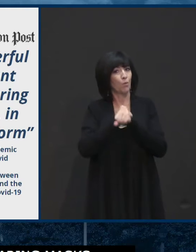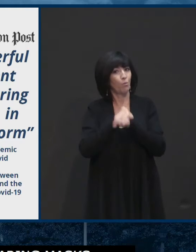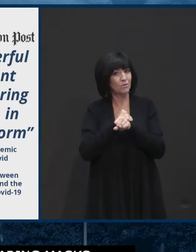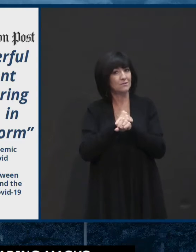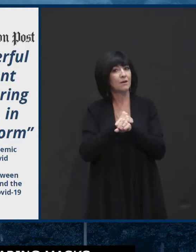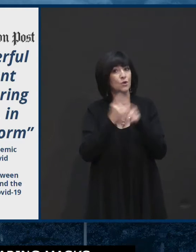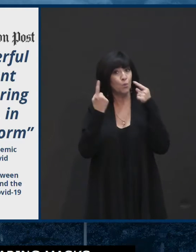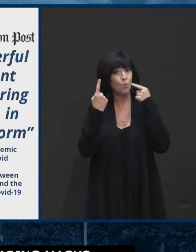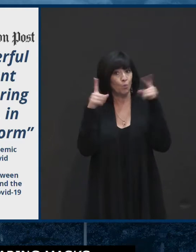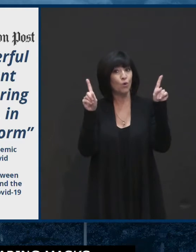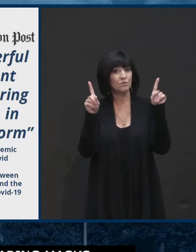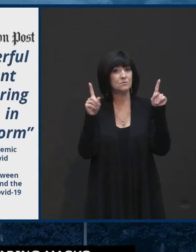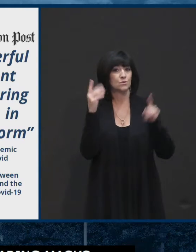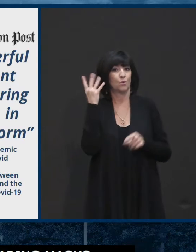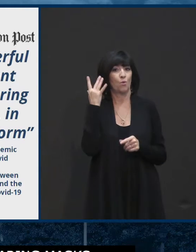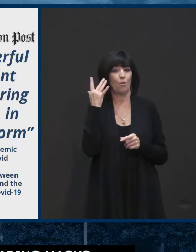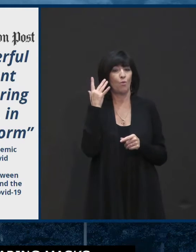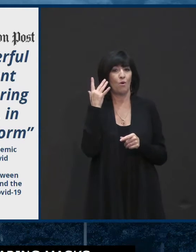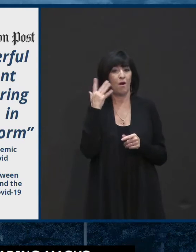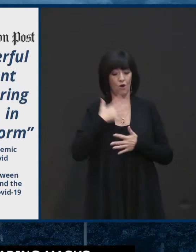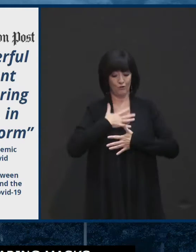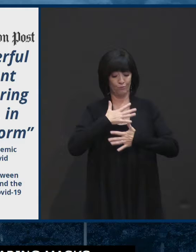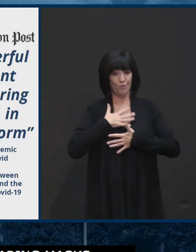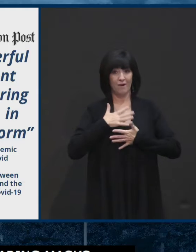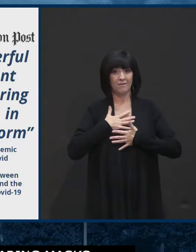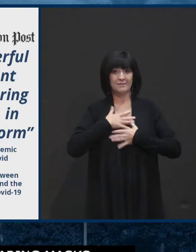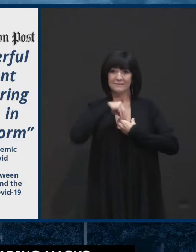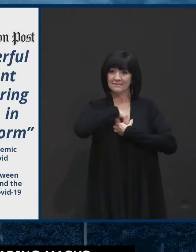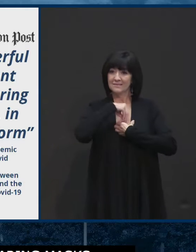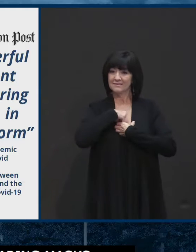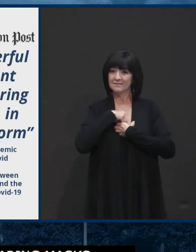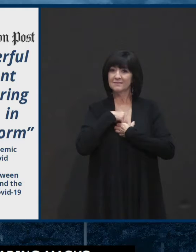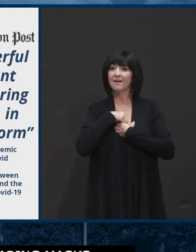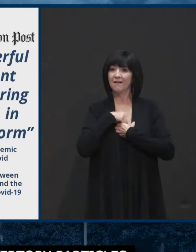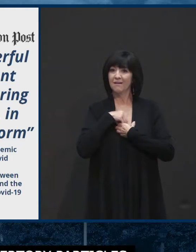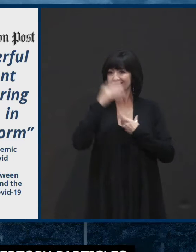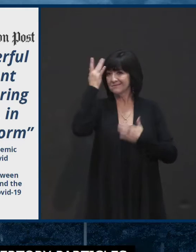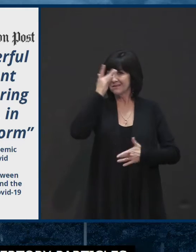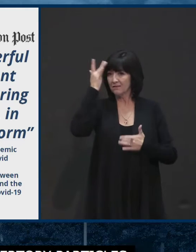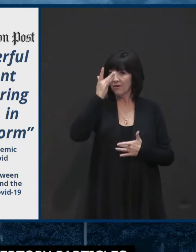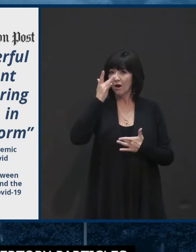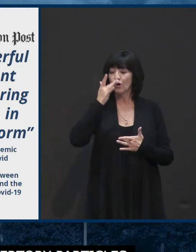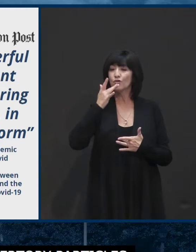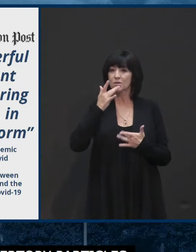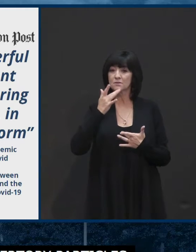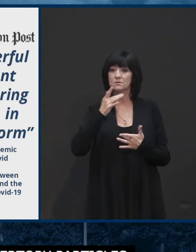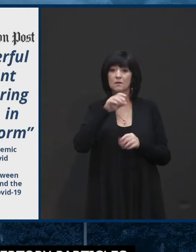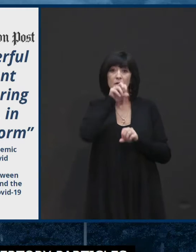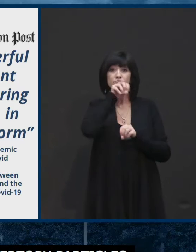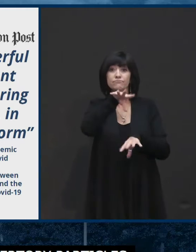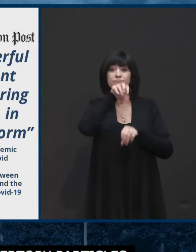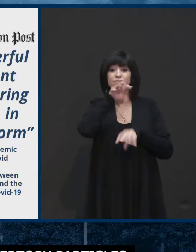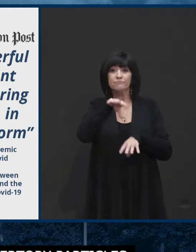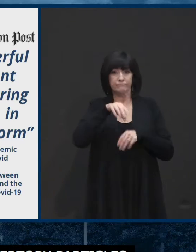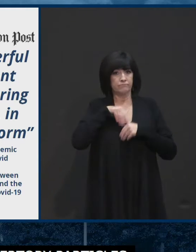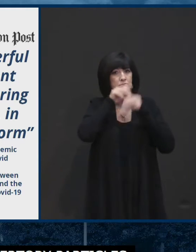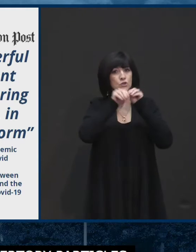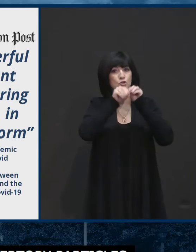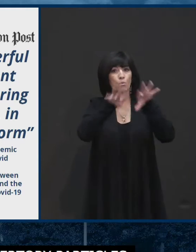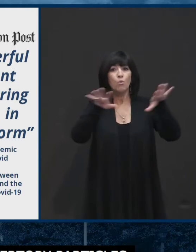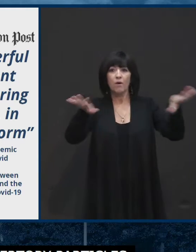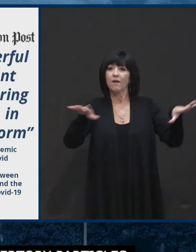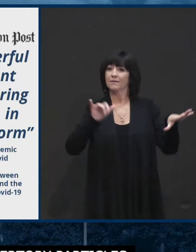respiratory particles that come from somebody that's COVID-19 positive. And so, again, just to reinforce something that we've been saying now for several